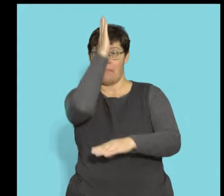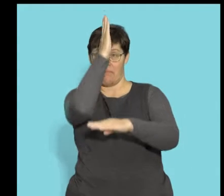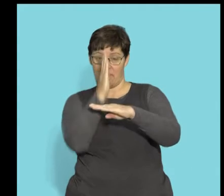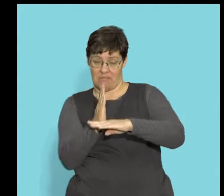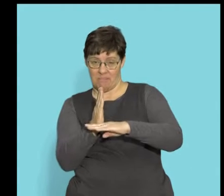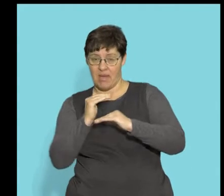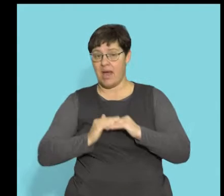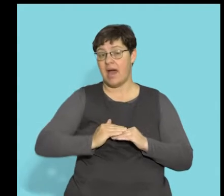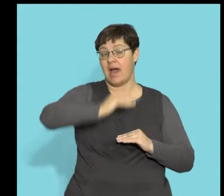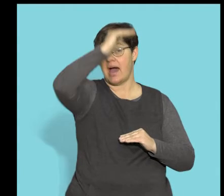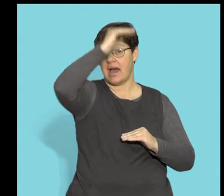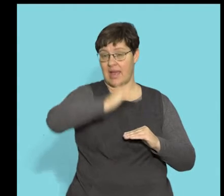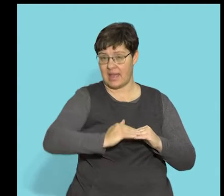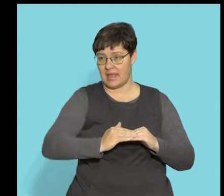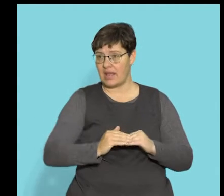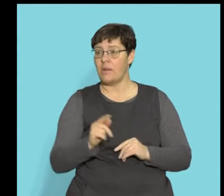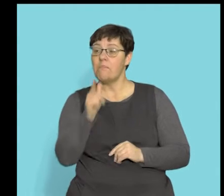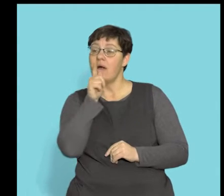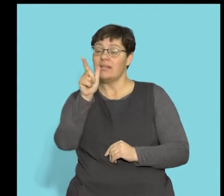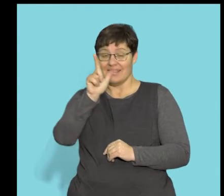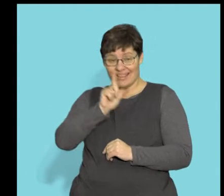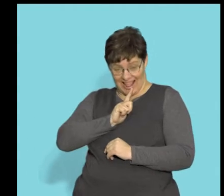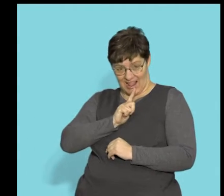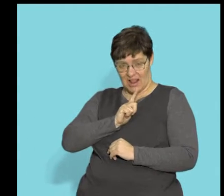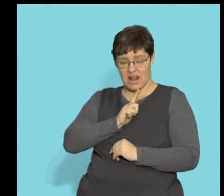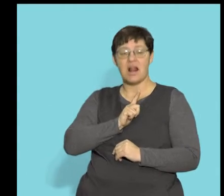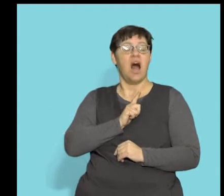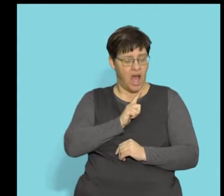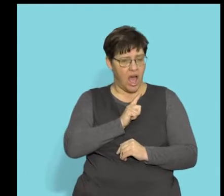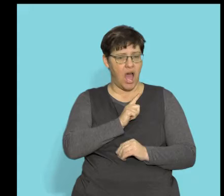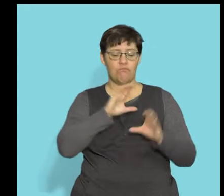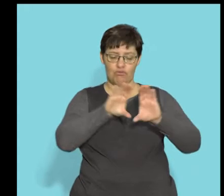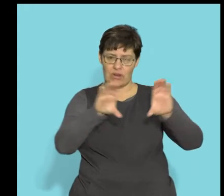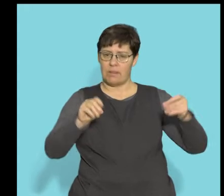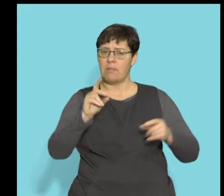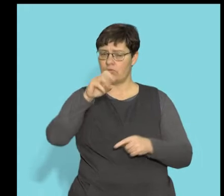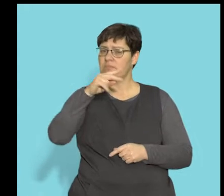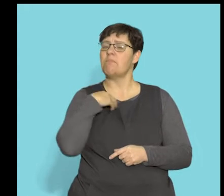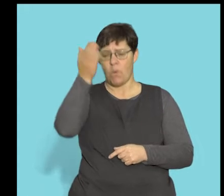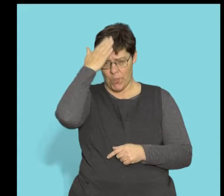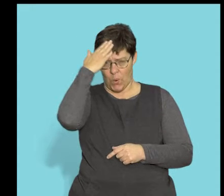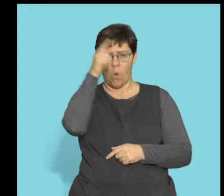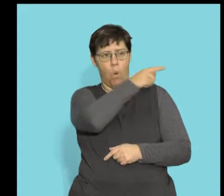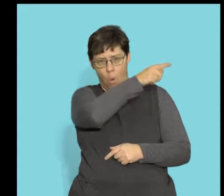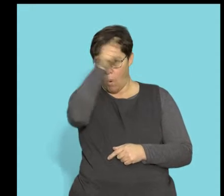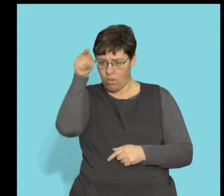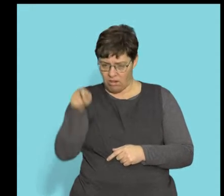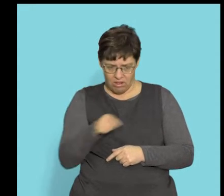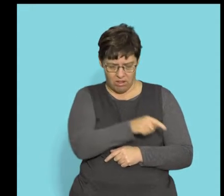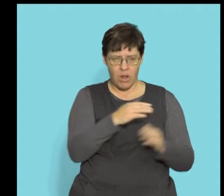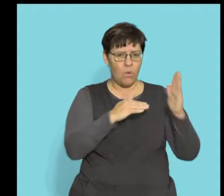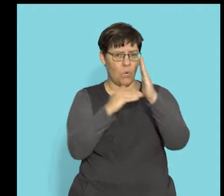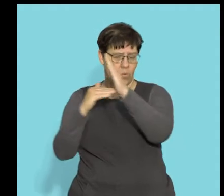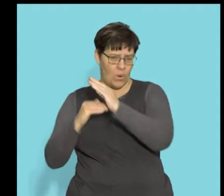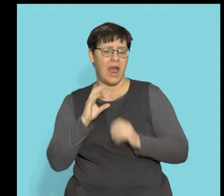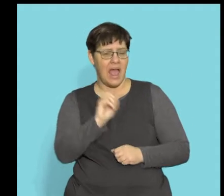the perpendicular height. Because I've been told that it is a rectangular prism, that means that all of